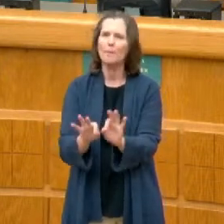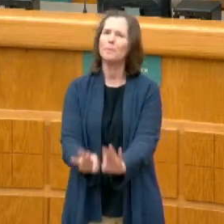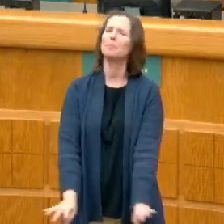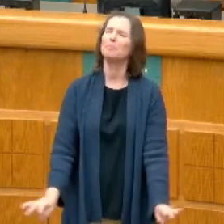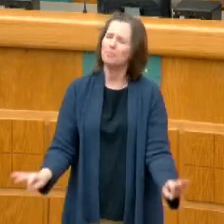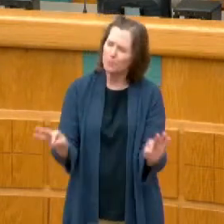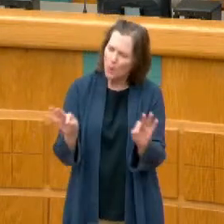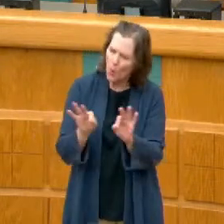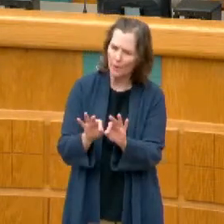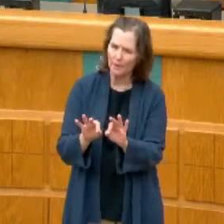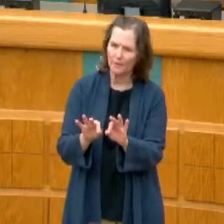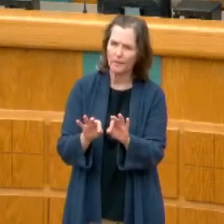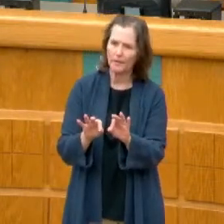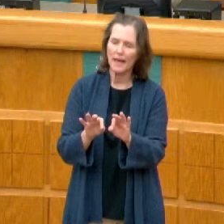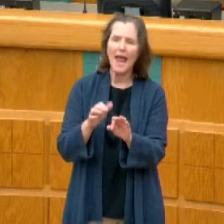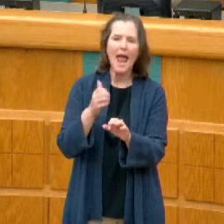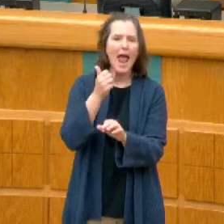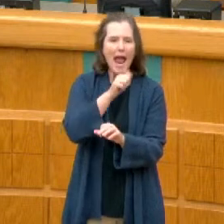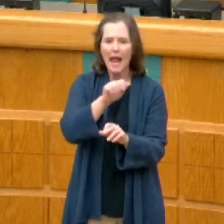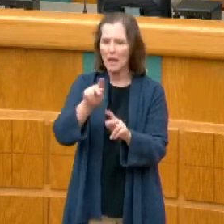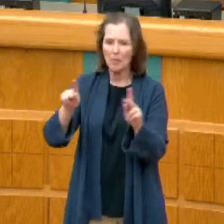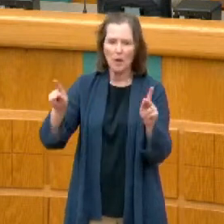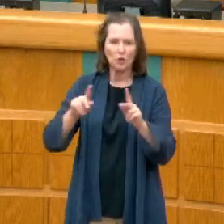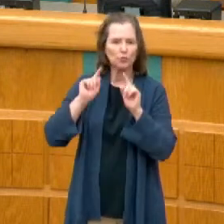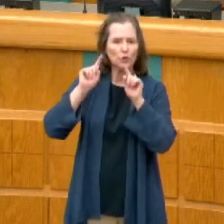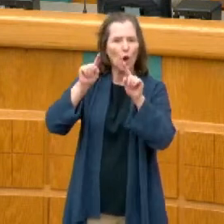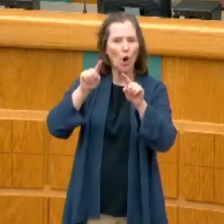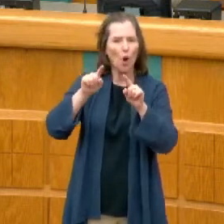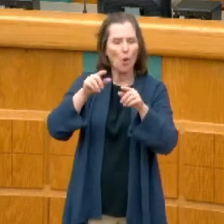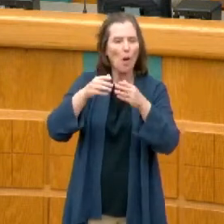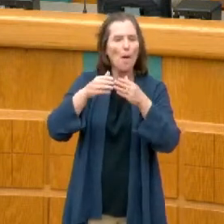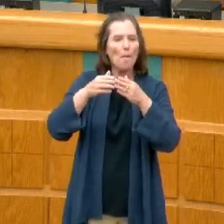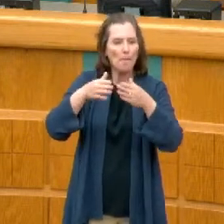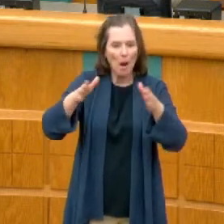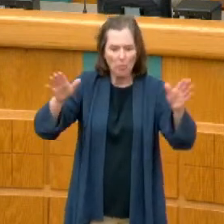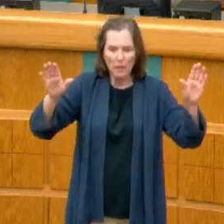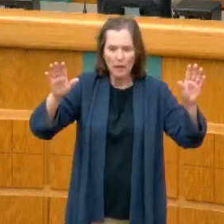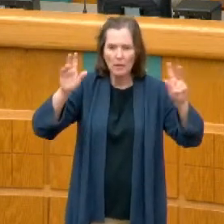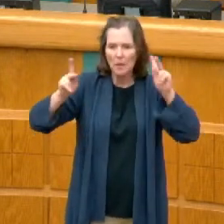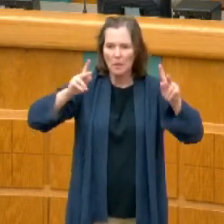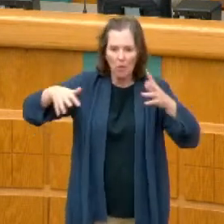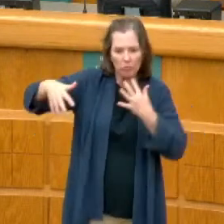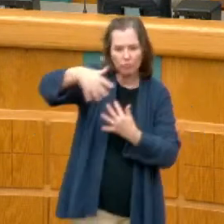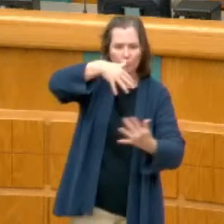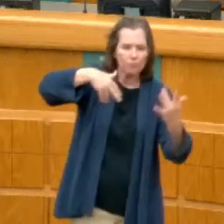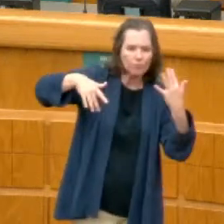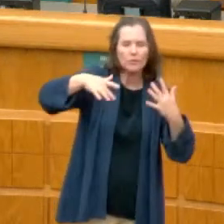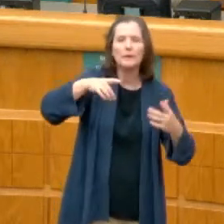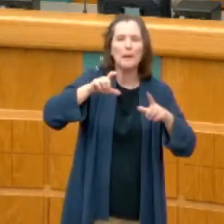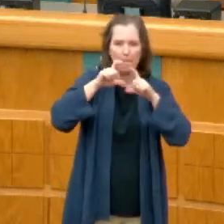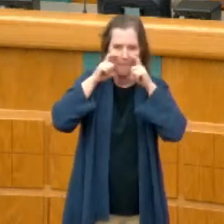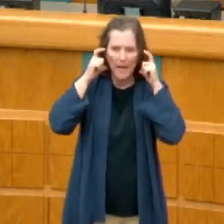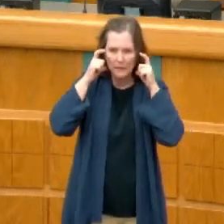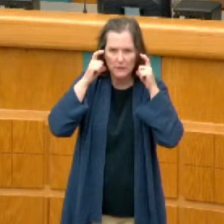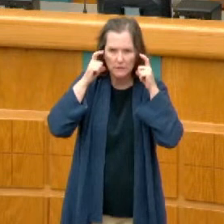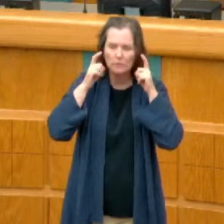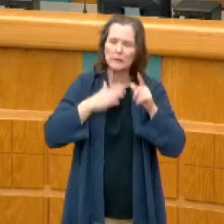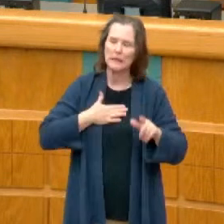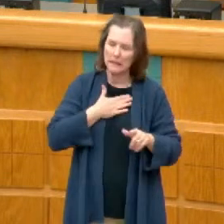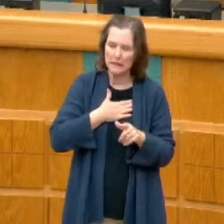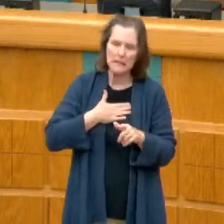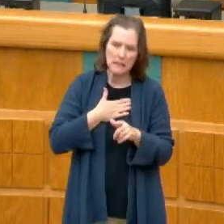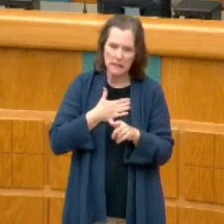whether vaccinated or unvaccinated. Do your part to protect our children that are currently